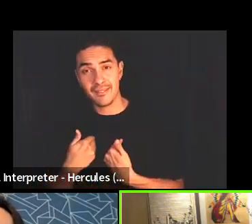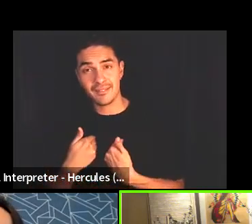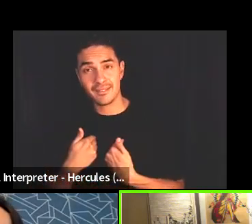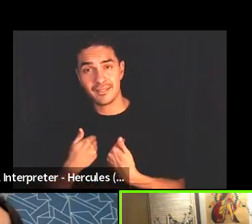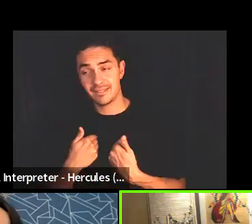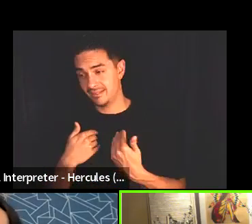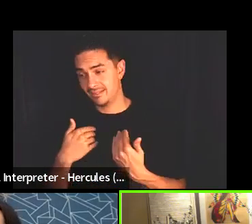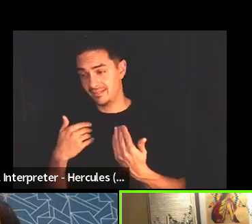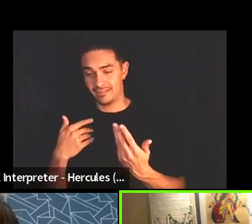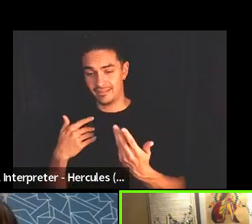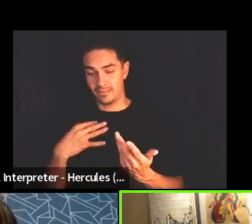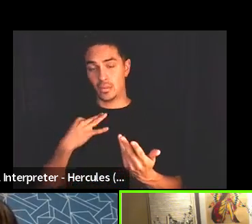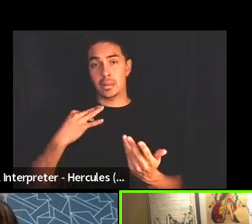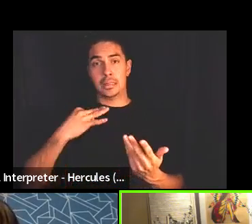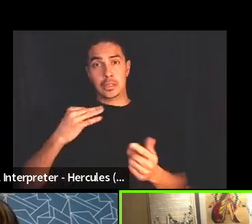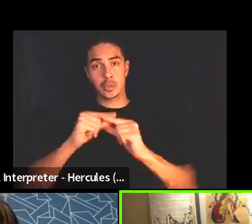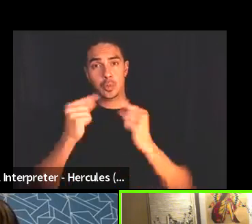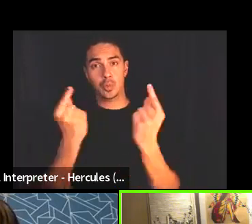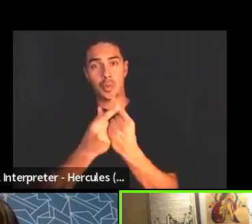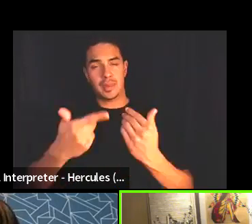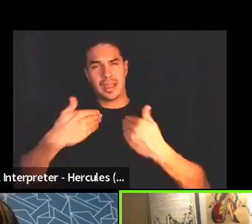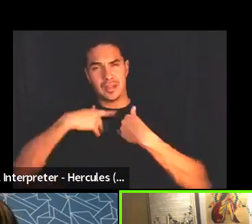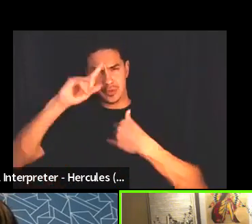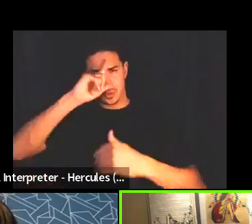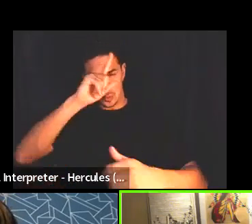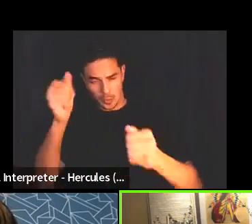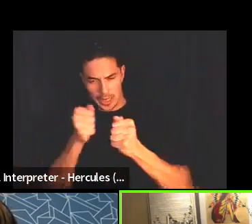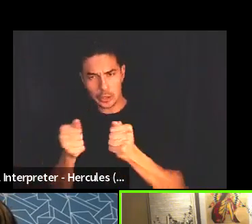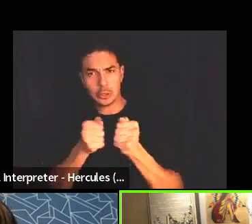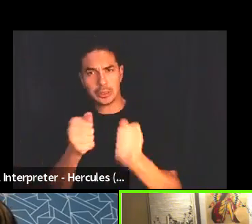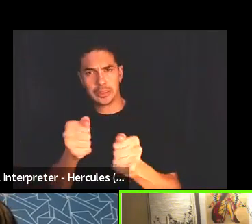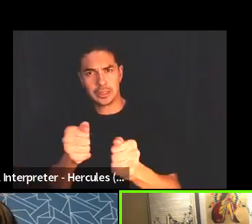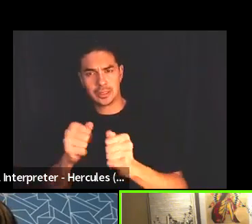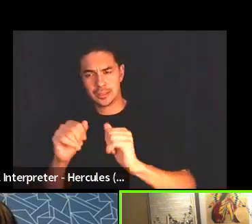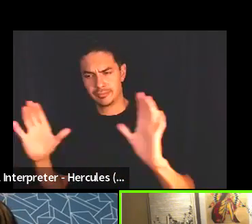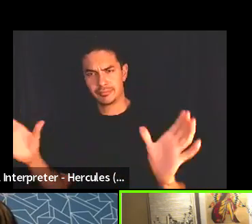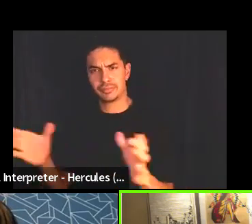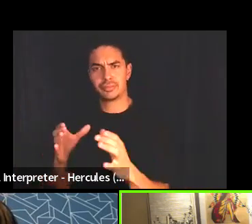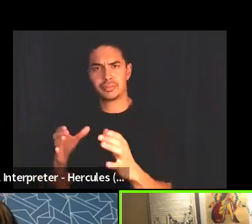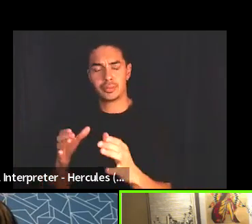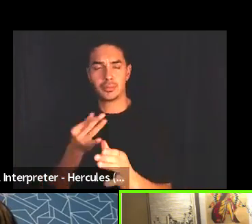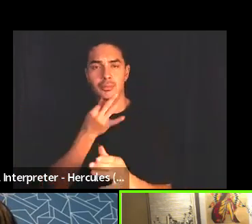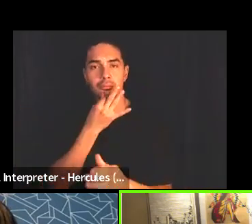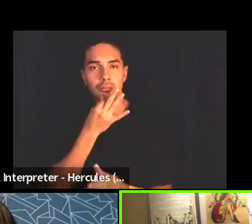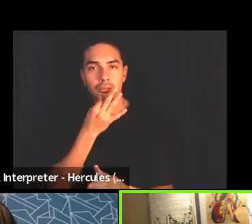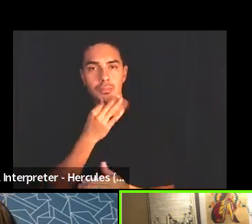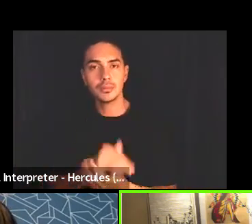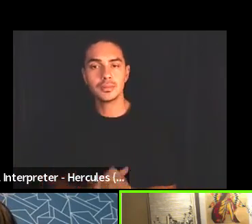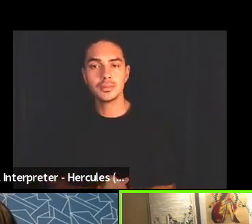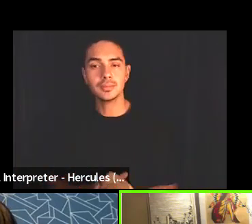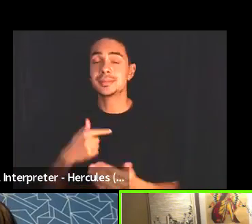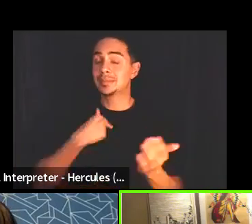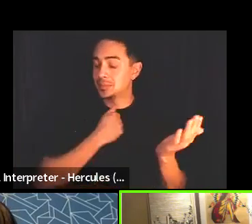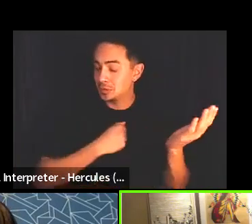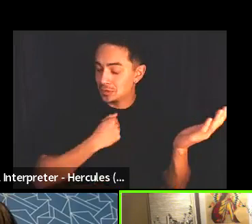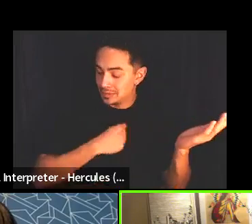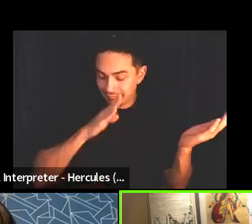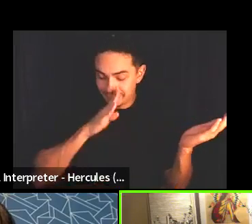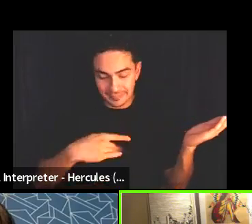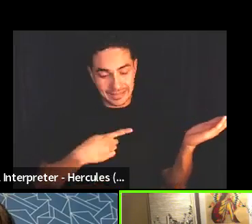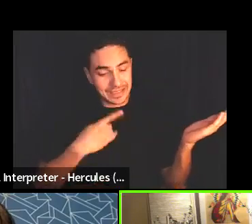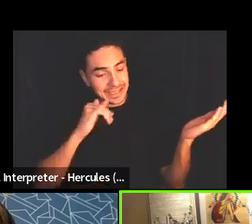strategic plans to do this work, while a lot of Indian country, I'm sorry to say it, I said it